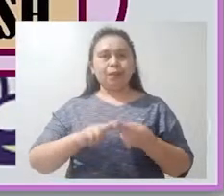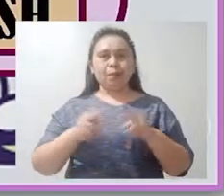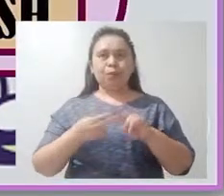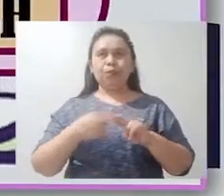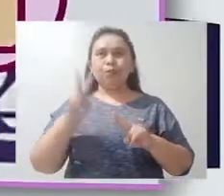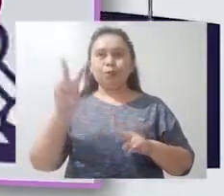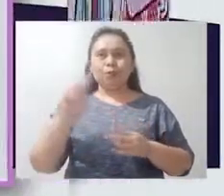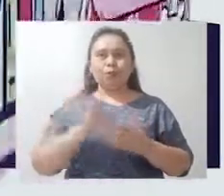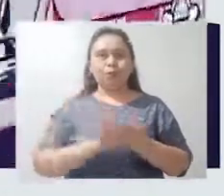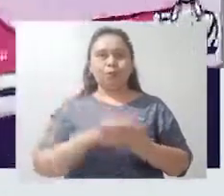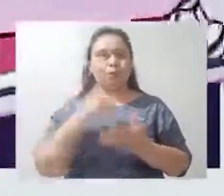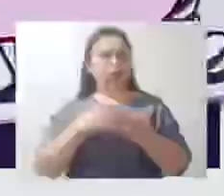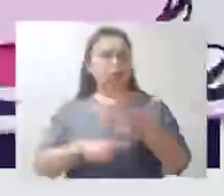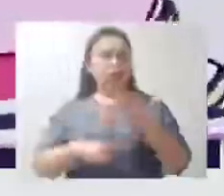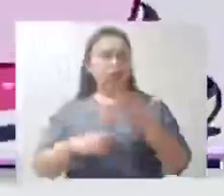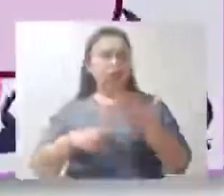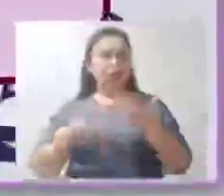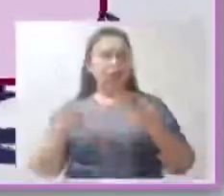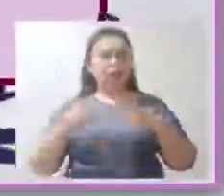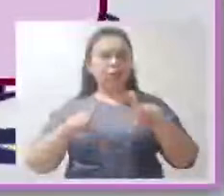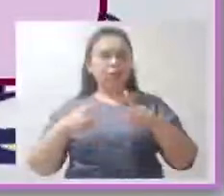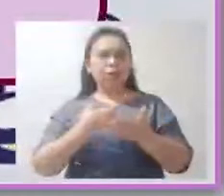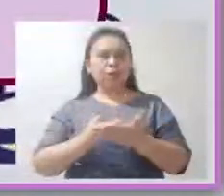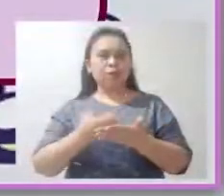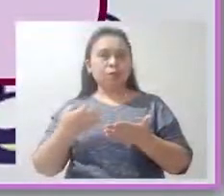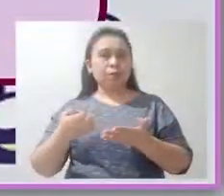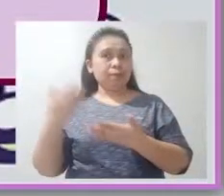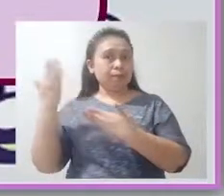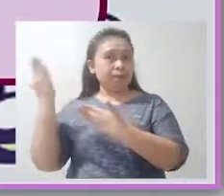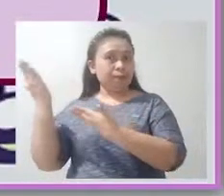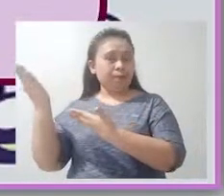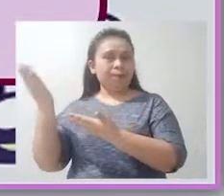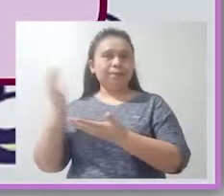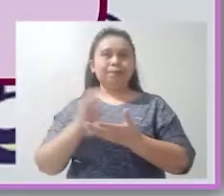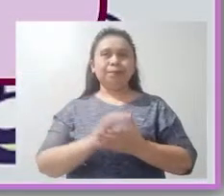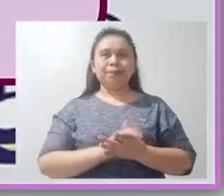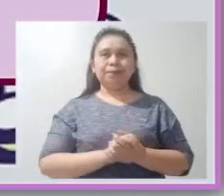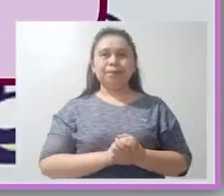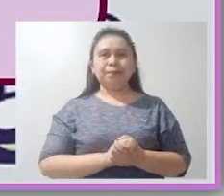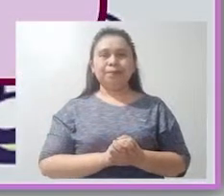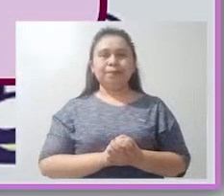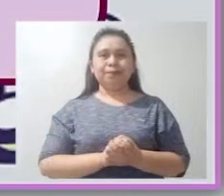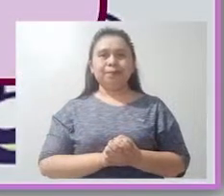Number 2, what laboratory equipment is this?